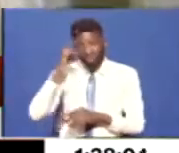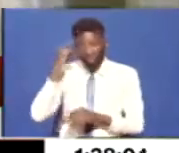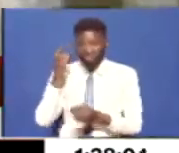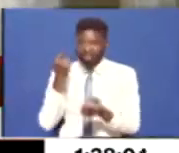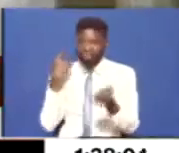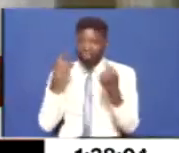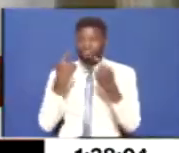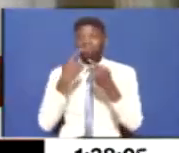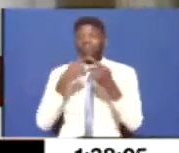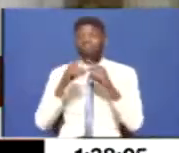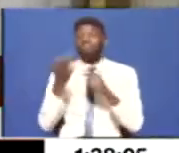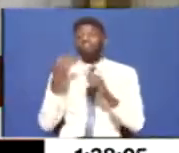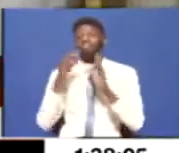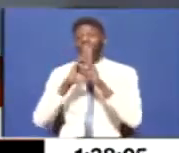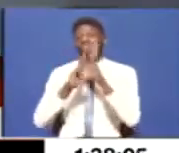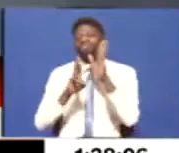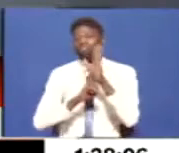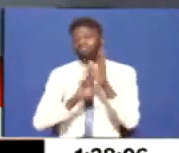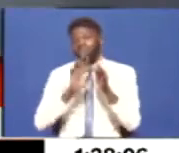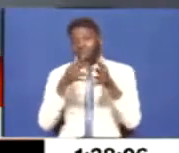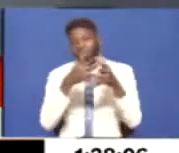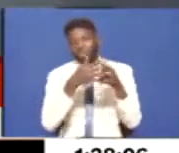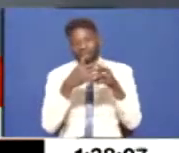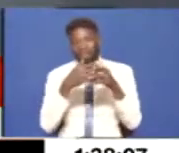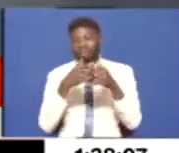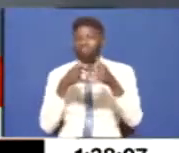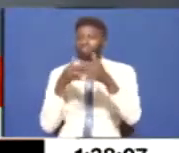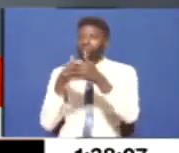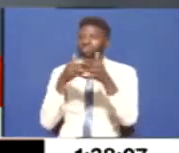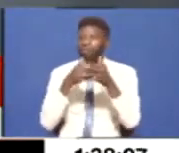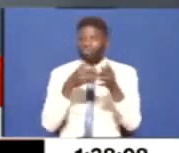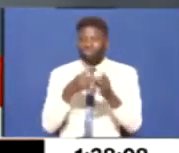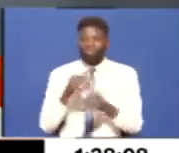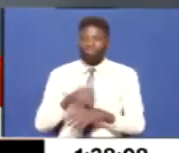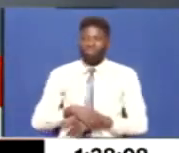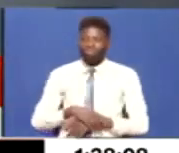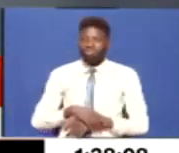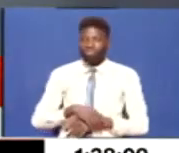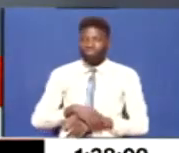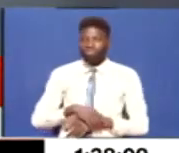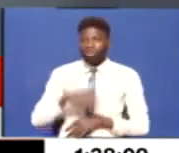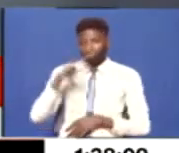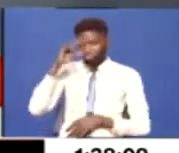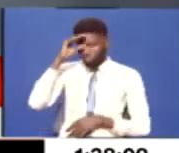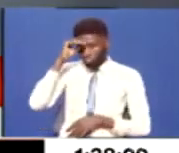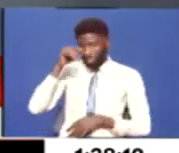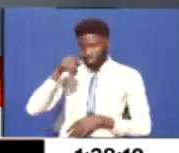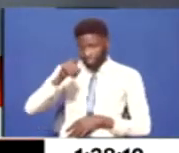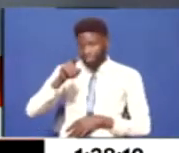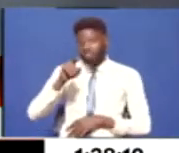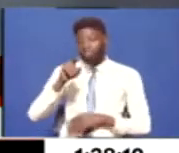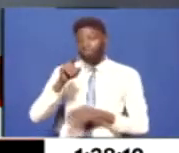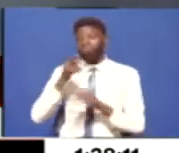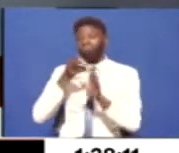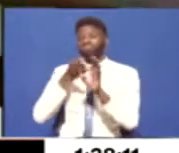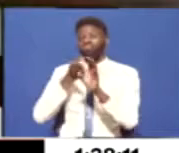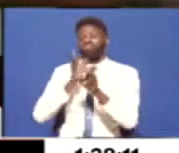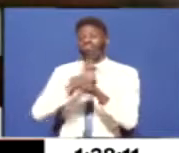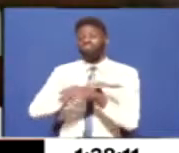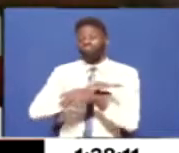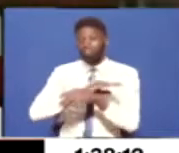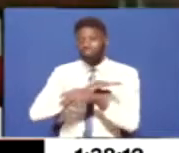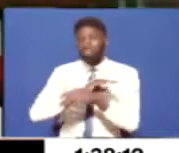unilaterally by the United States. Former U.S. President Donald Trump withdrew the U.S. from a United Nations-backed nuclear